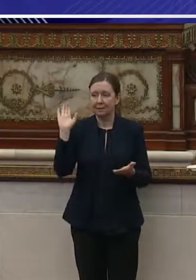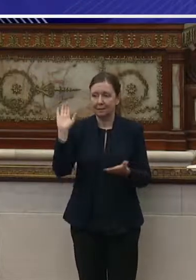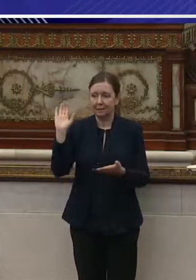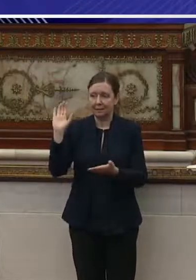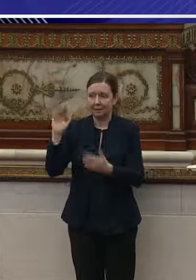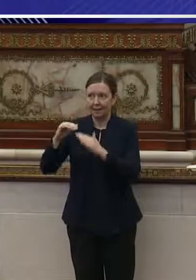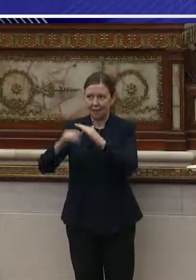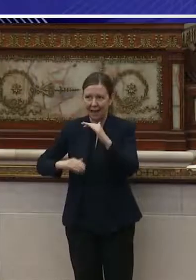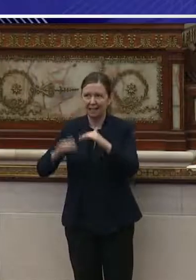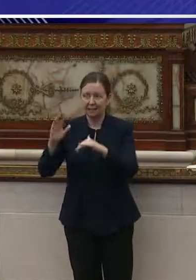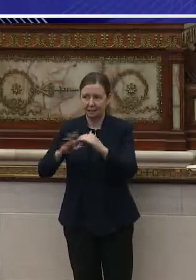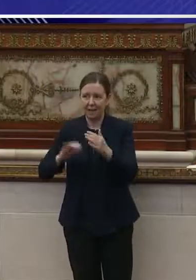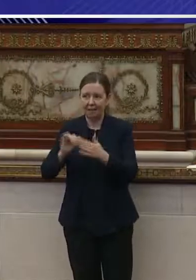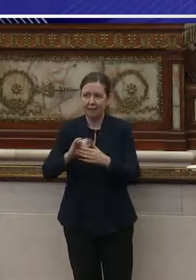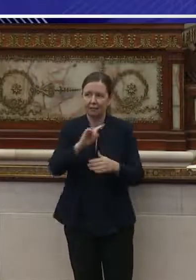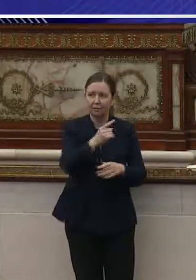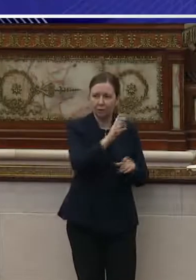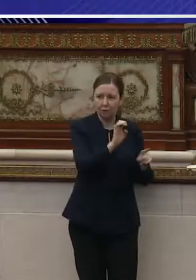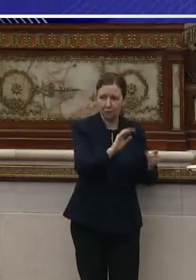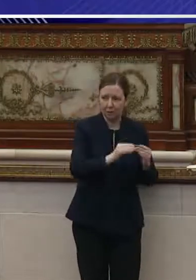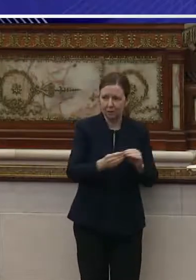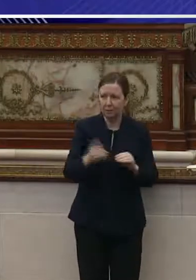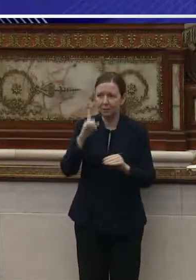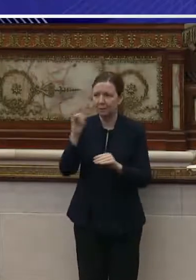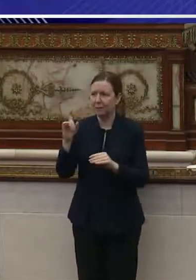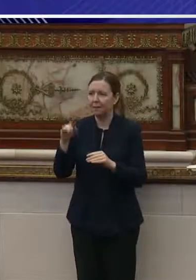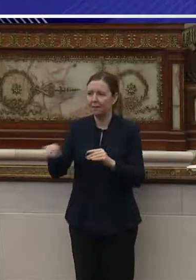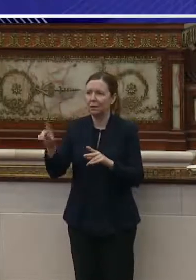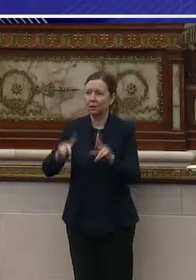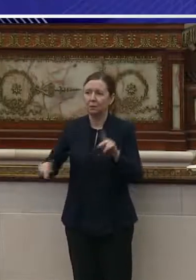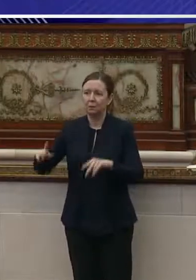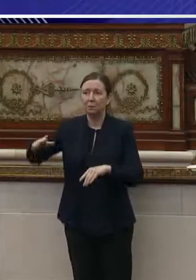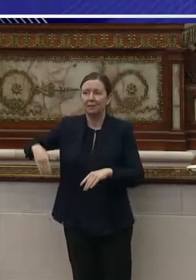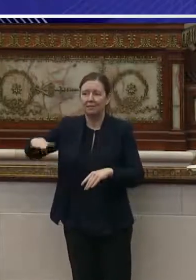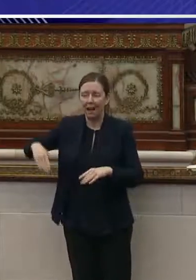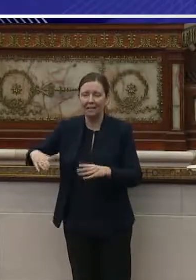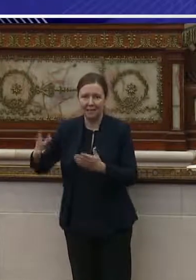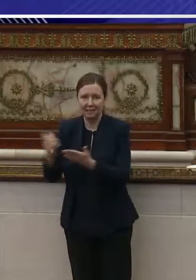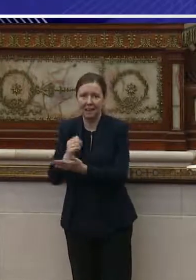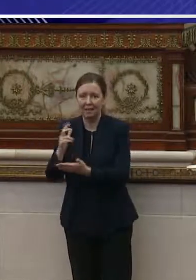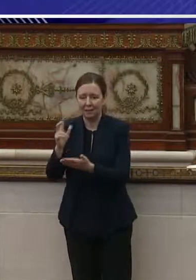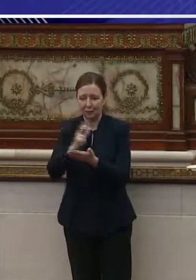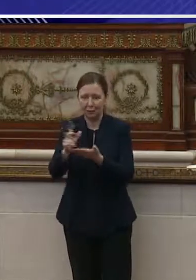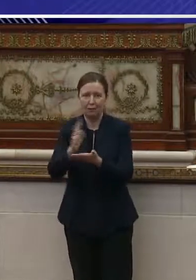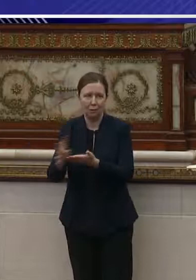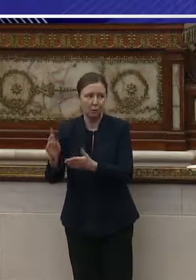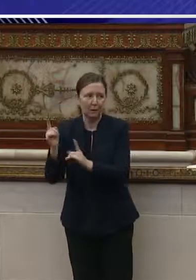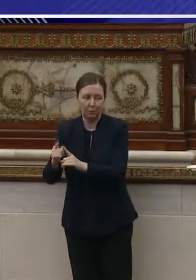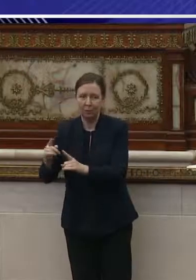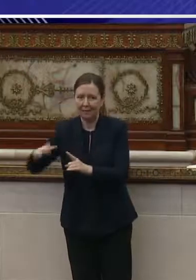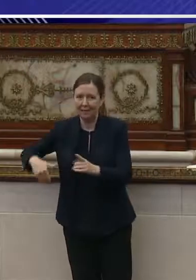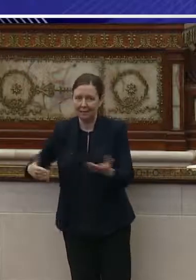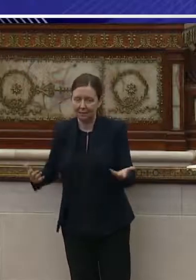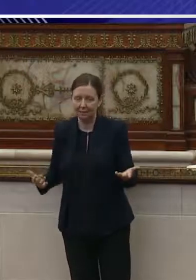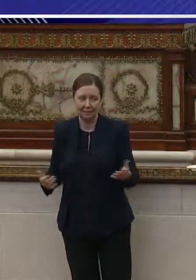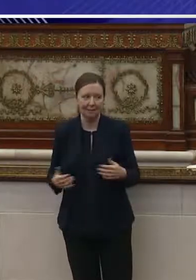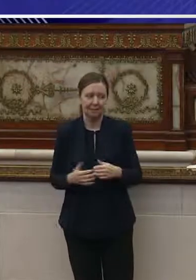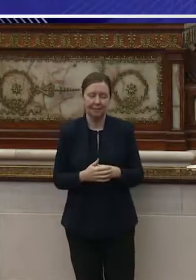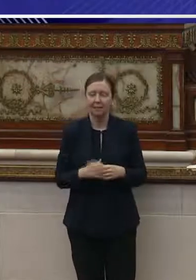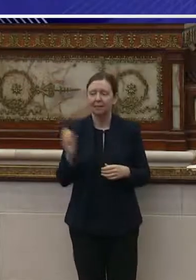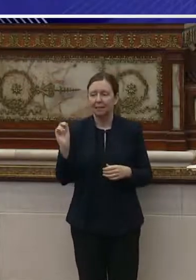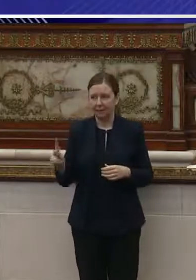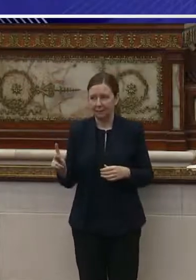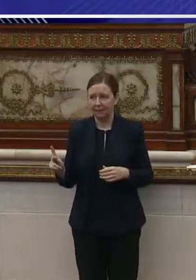that first dose number, it's just because those people haven't gotten to their 3 or 4 week point yet.